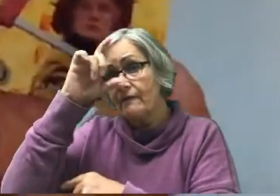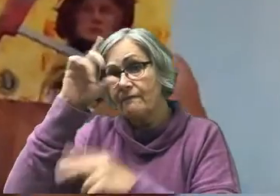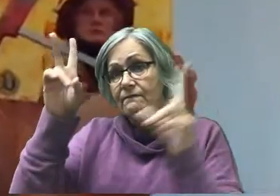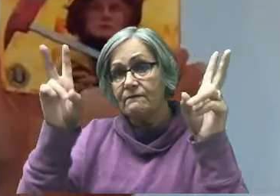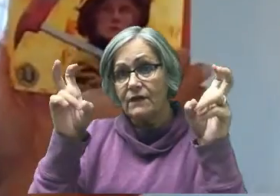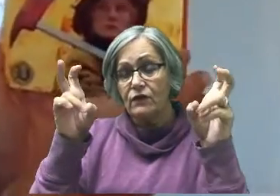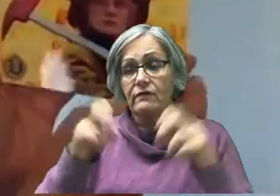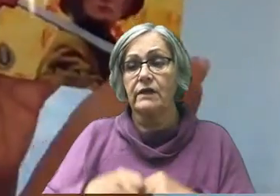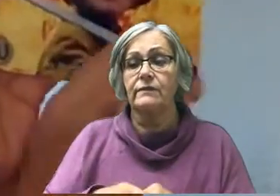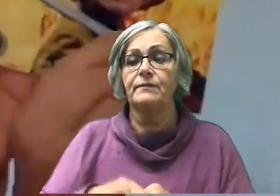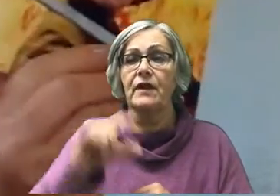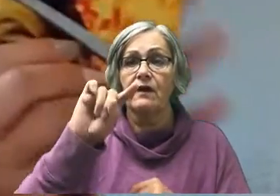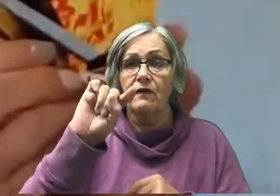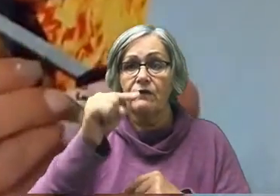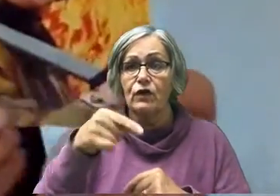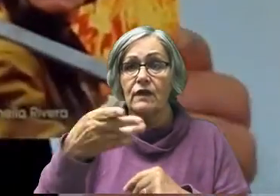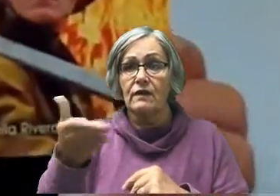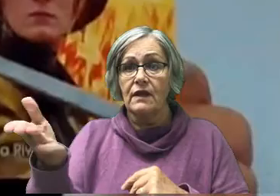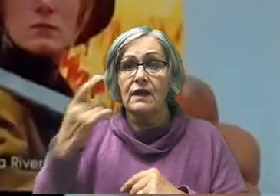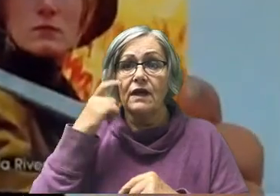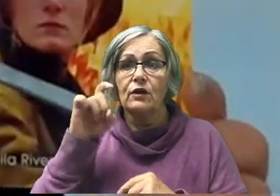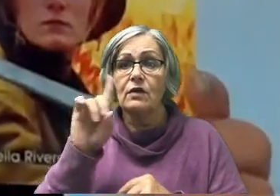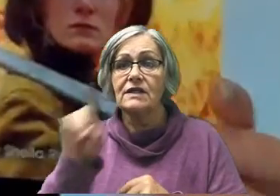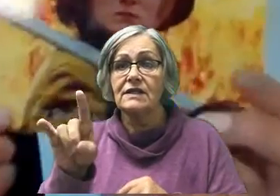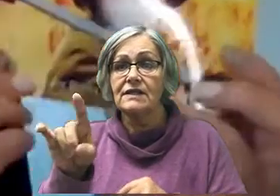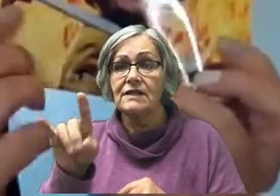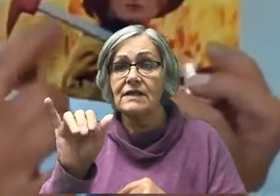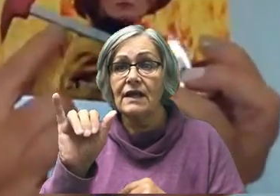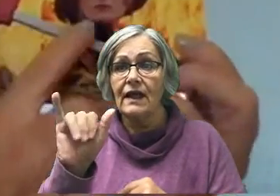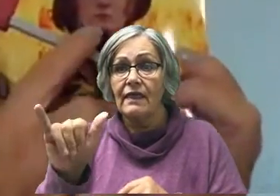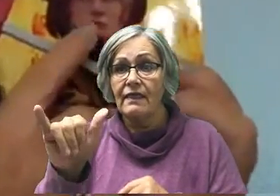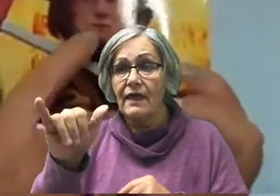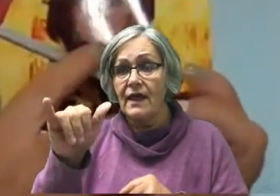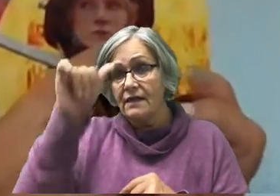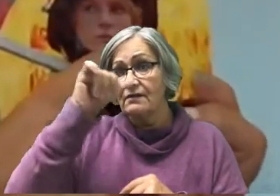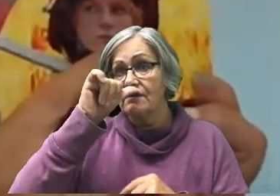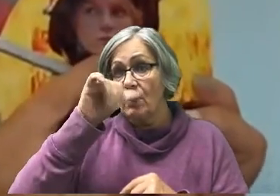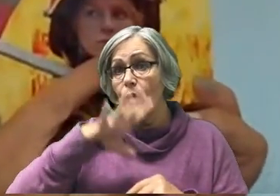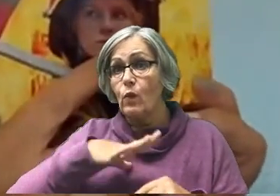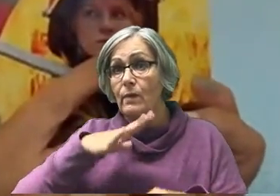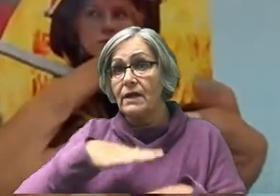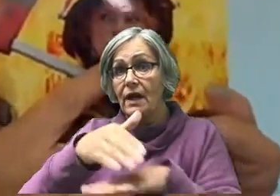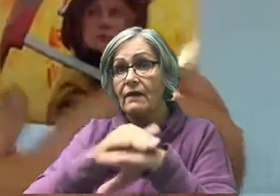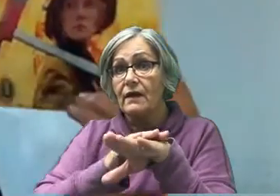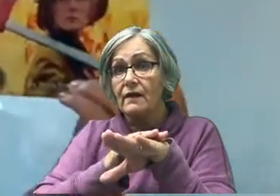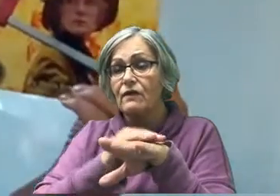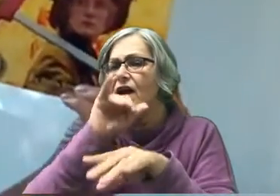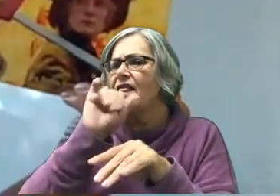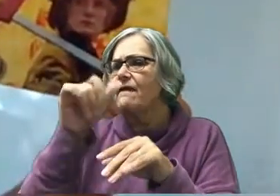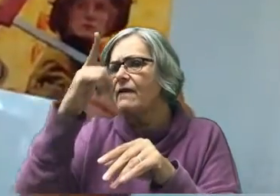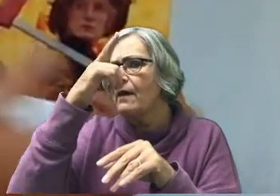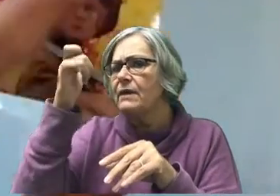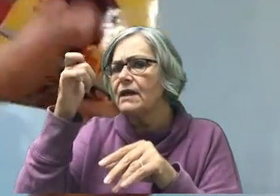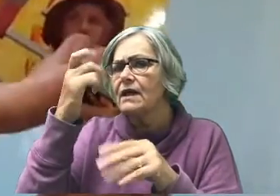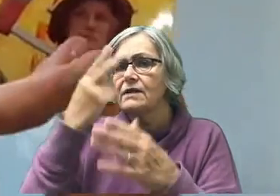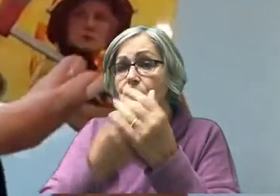called Firefighter. The first thing I noticed is that there's a woman here on the cover. And I love